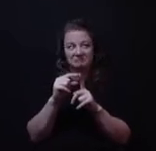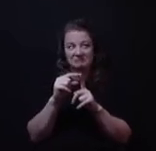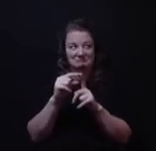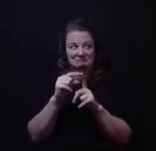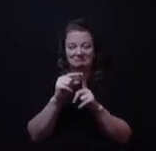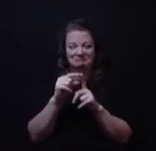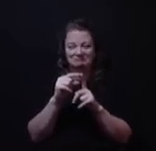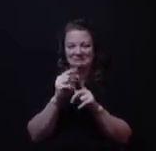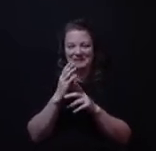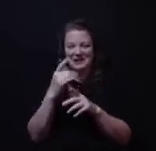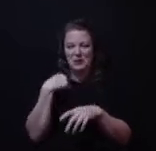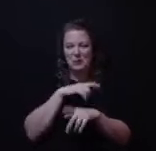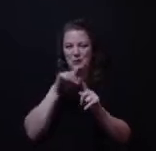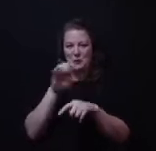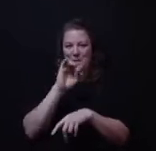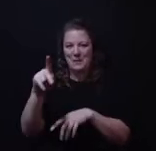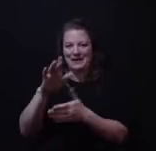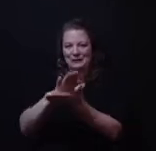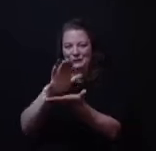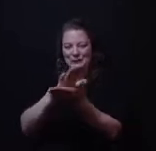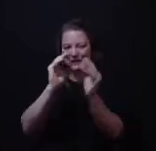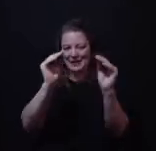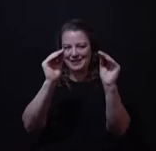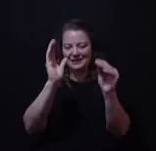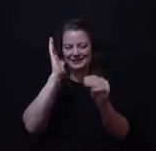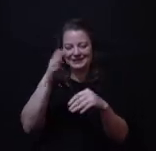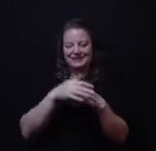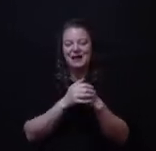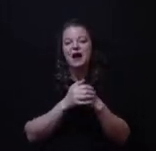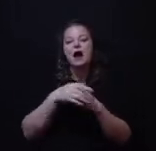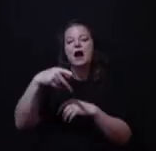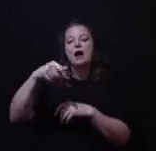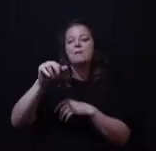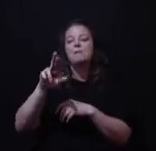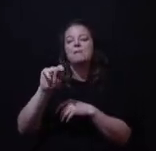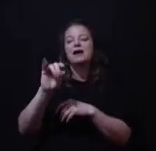You're going back to school. A participle is